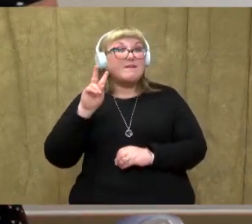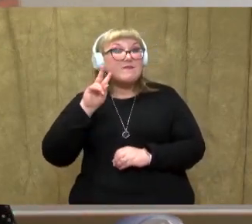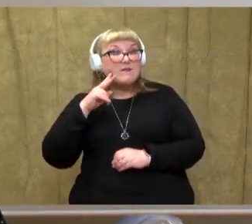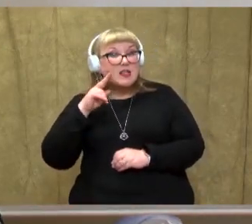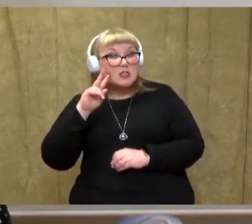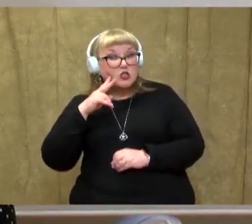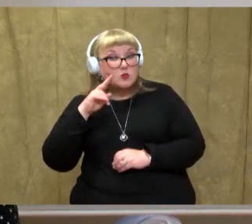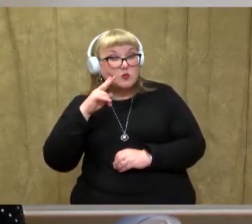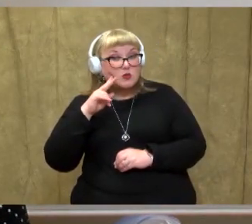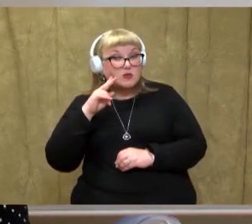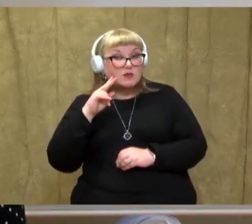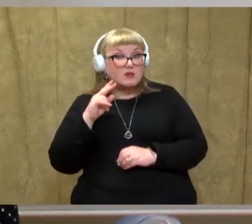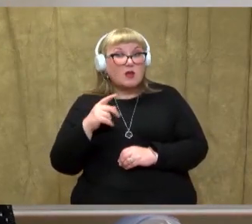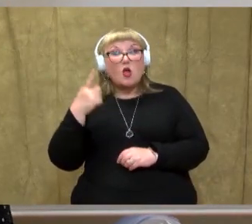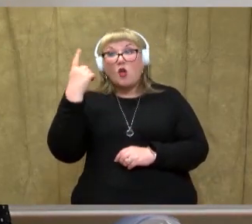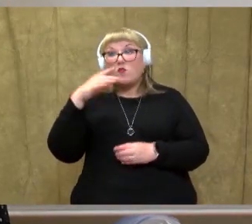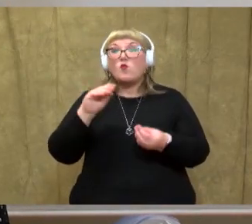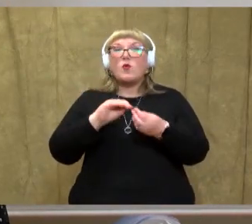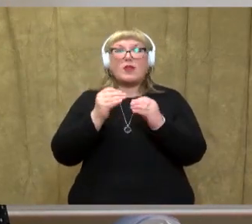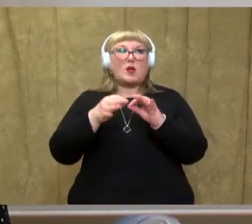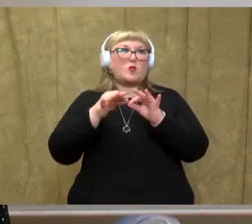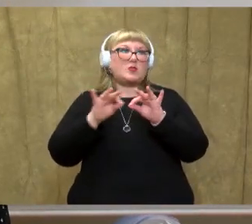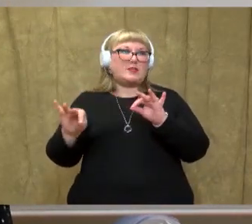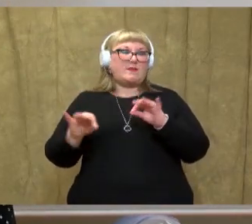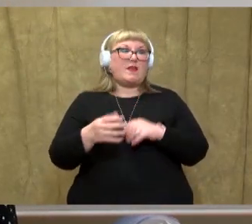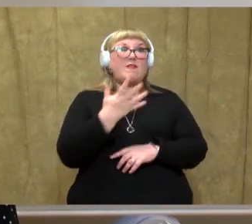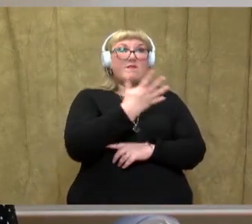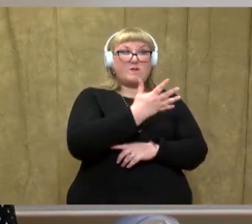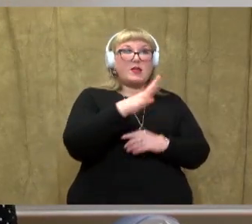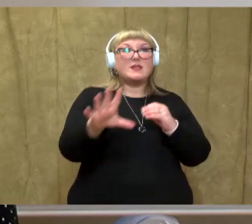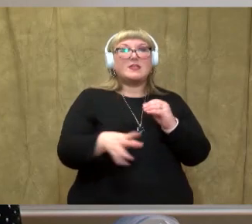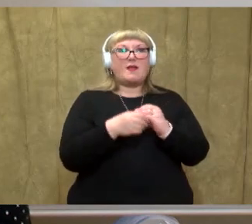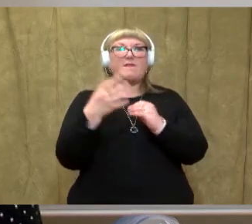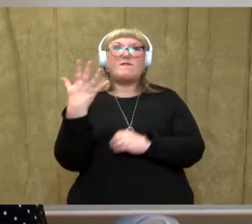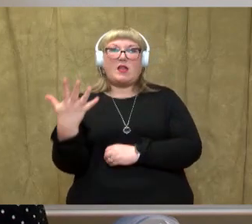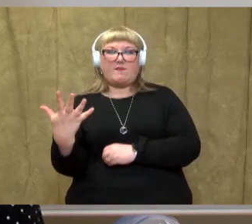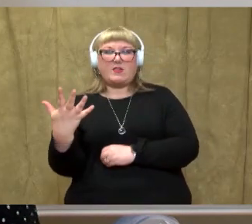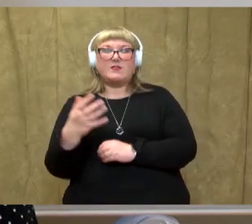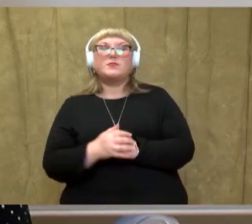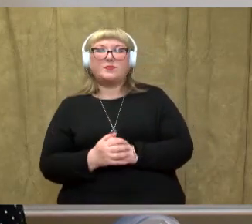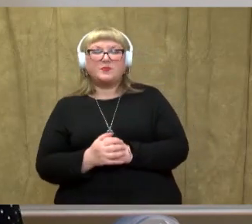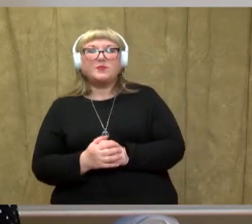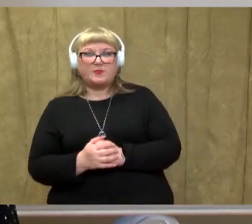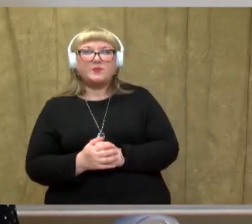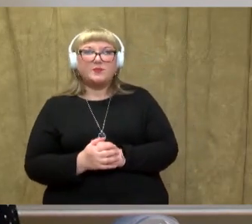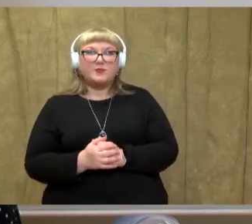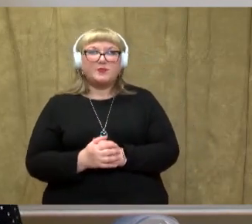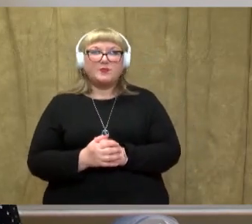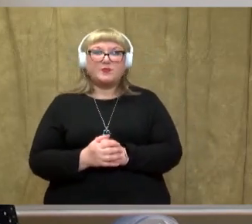vegetables for the number sentence 5 plus 5.